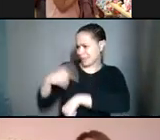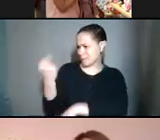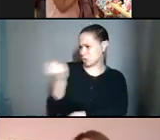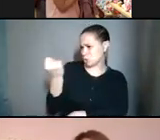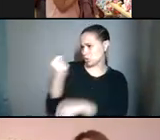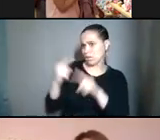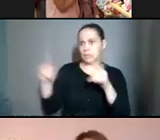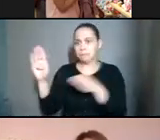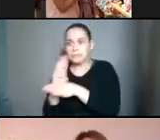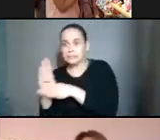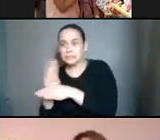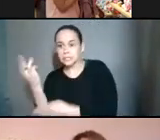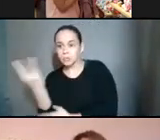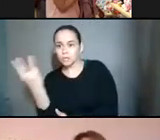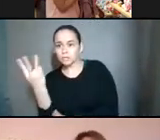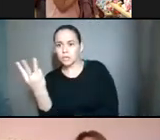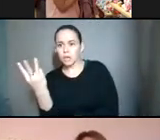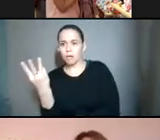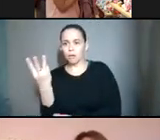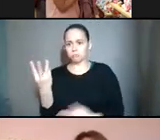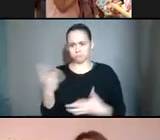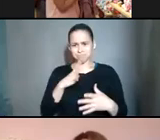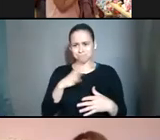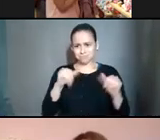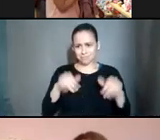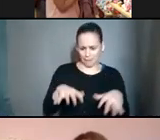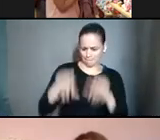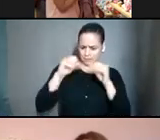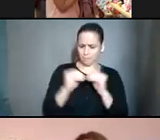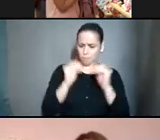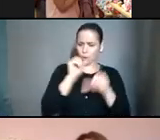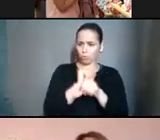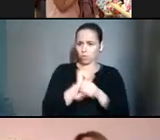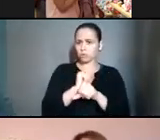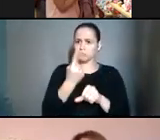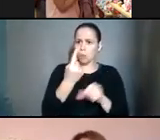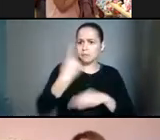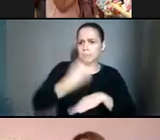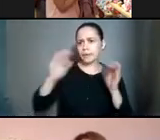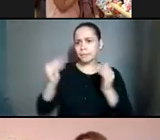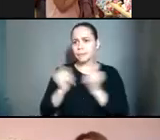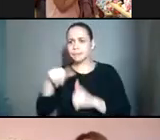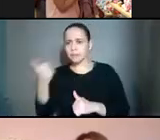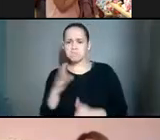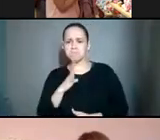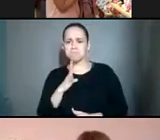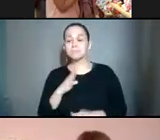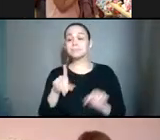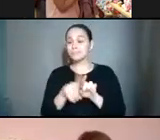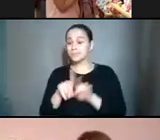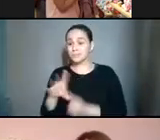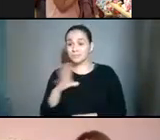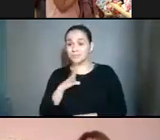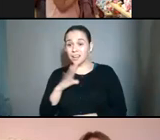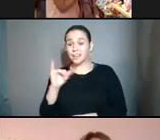on Wednesday, then it's fine for them to do more work on a different day of the week. It's also perfectly fine if your